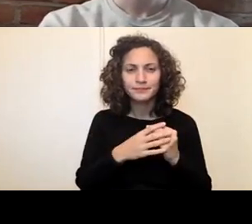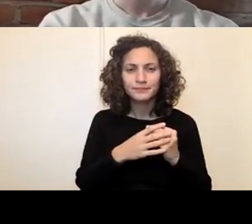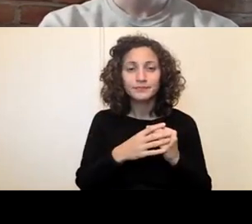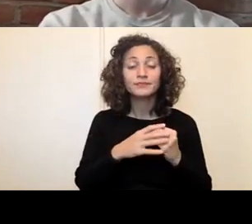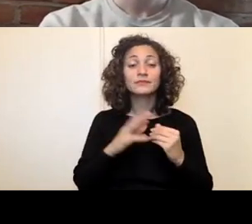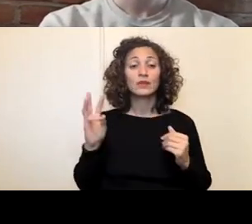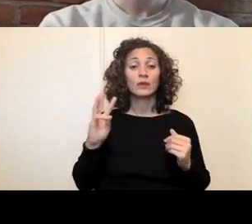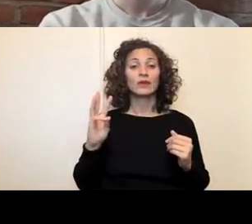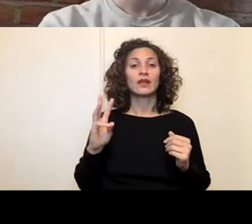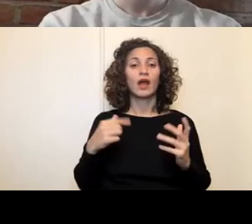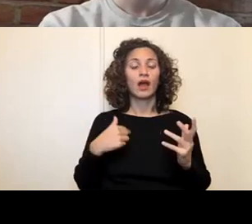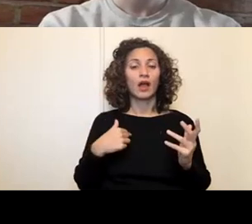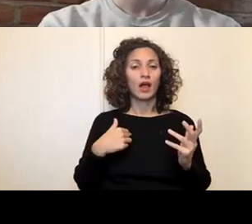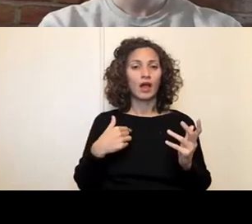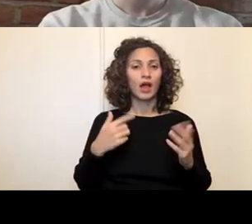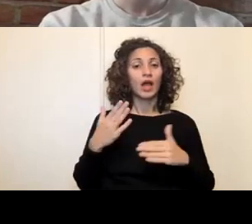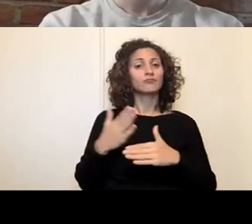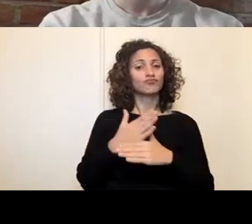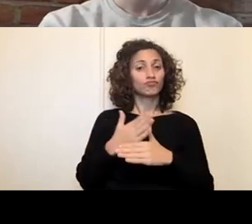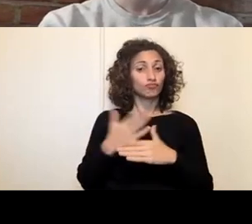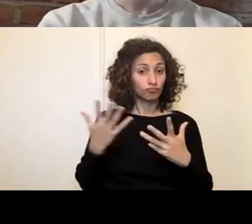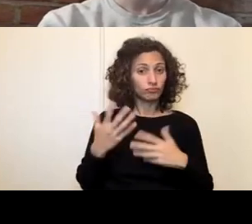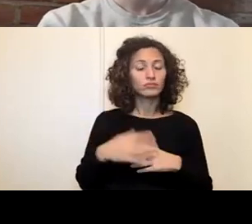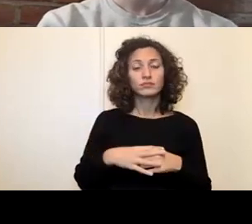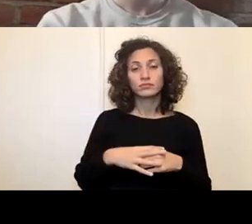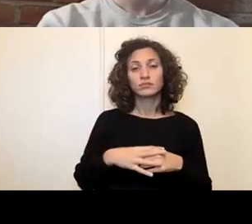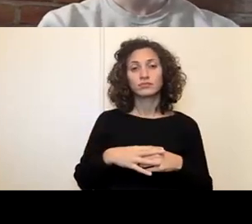I just shared that